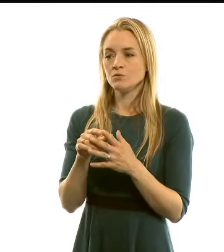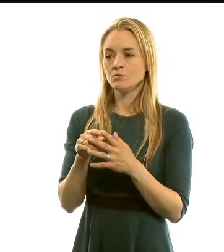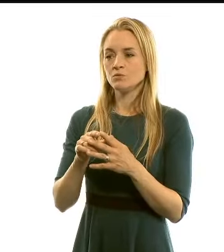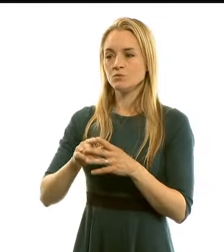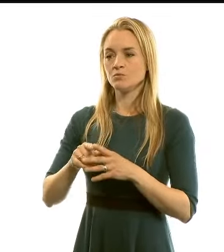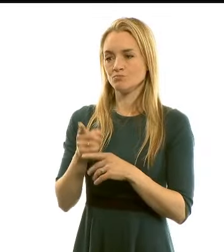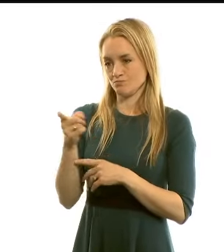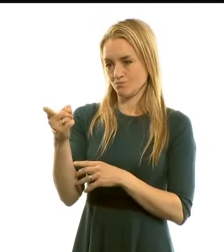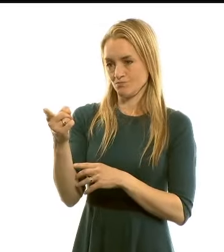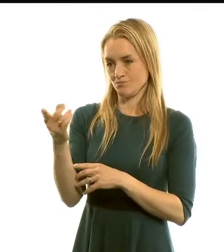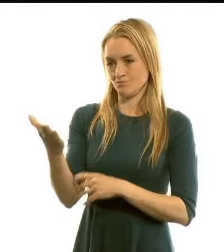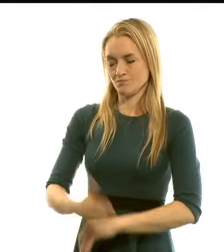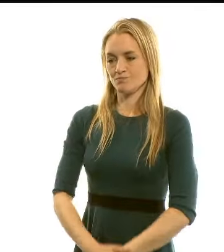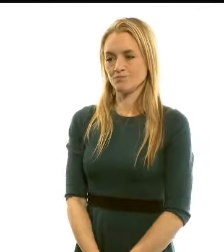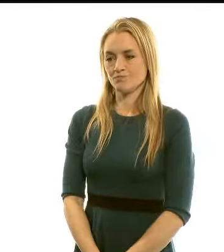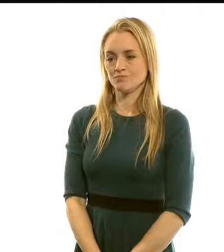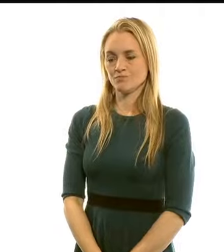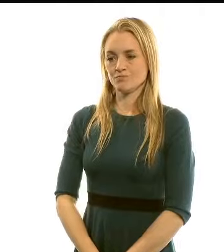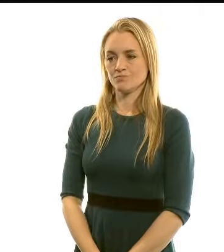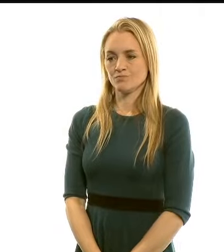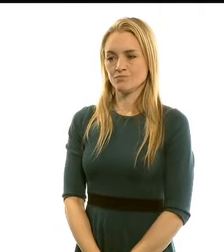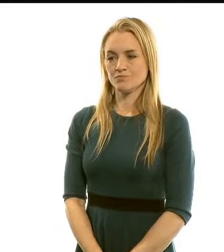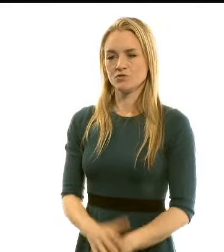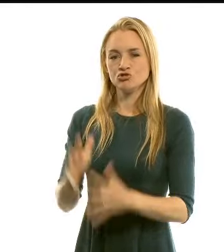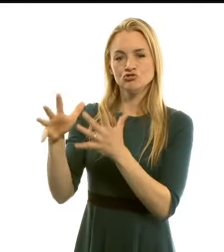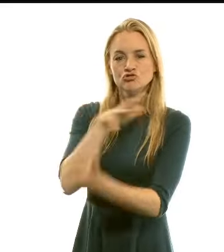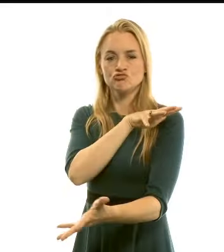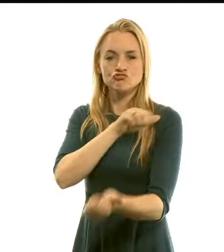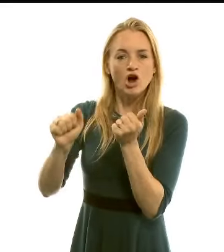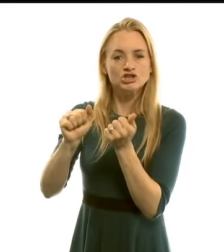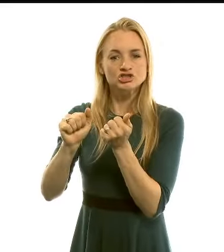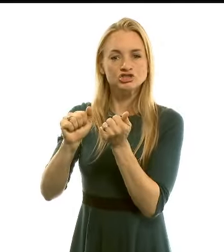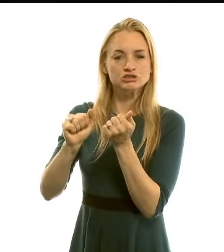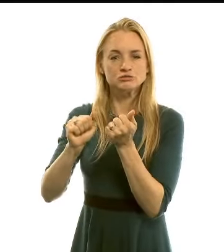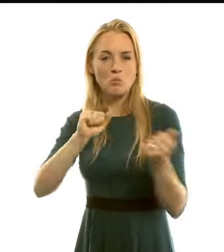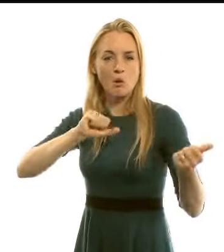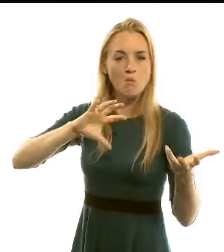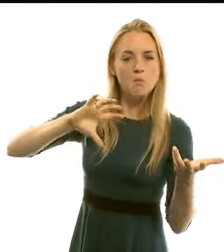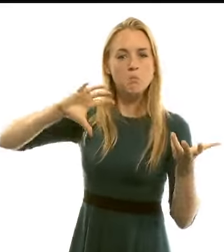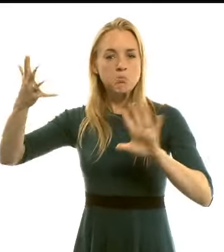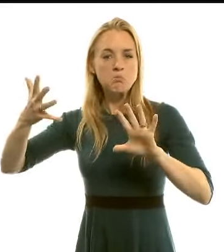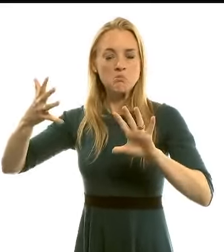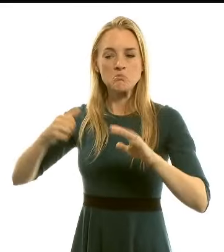between light and dark. I will destroy the balance.